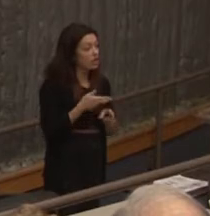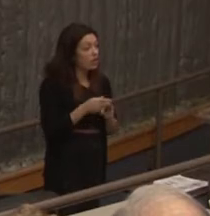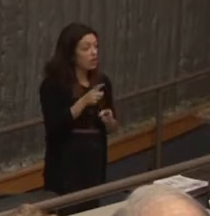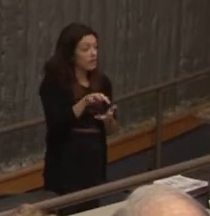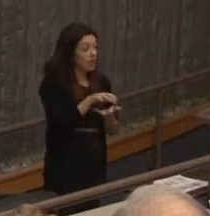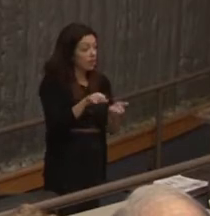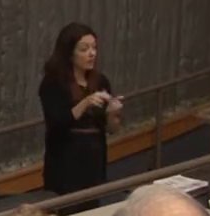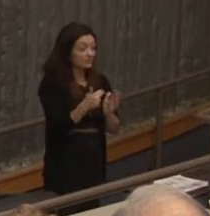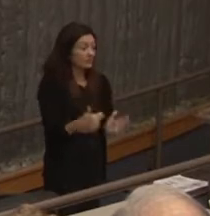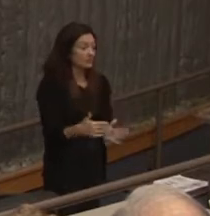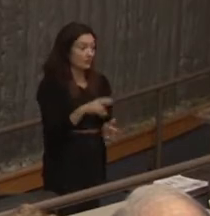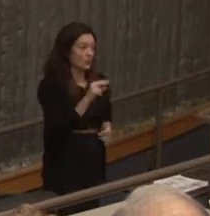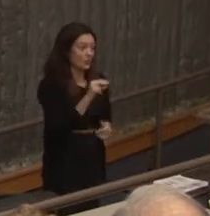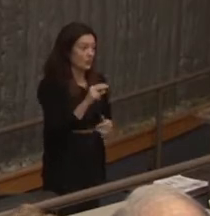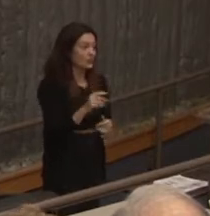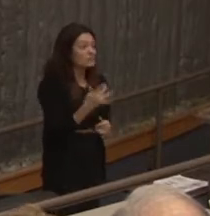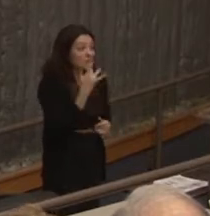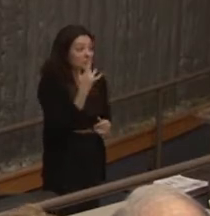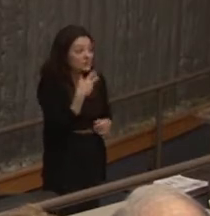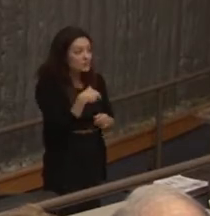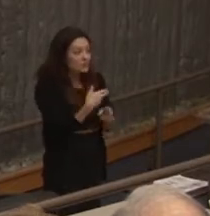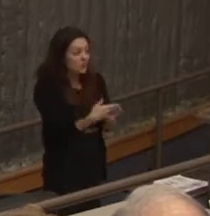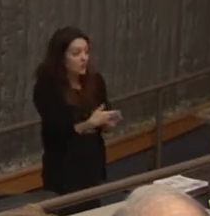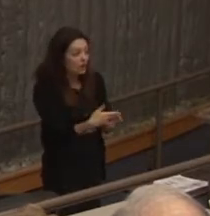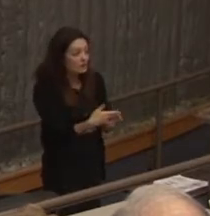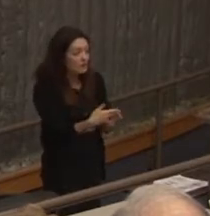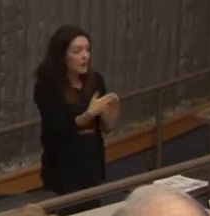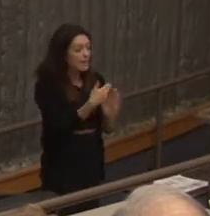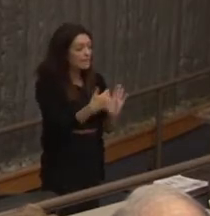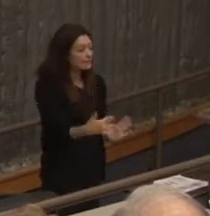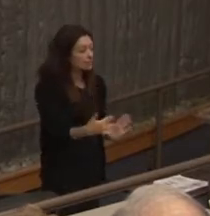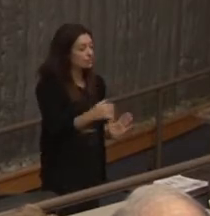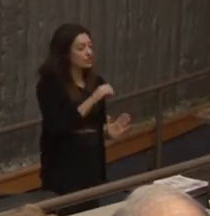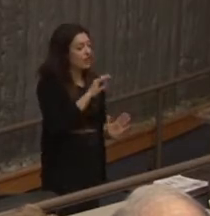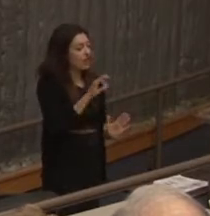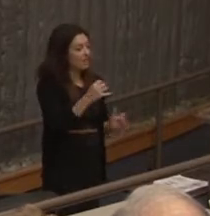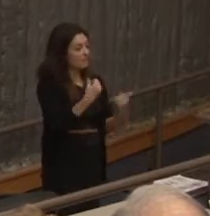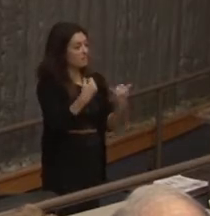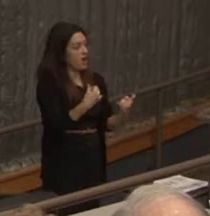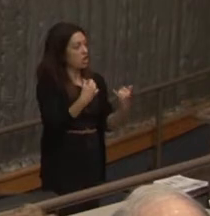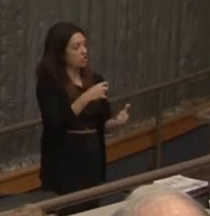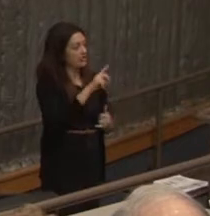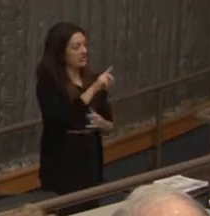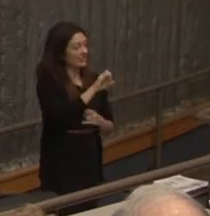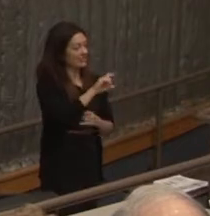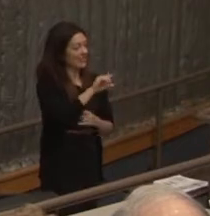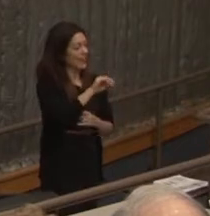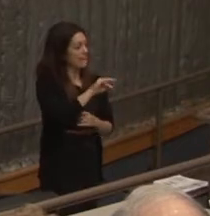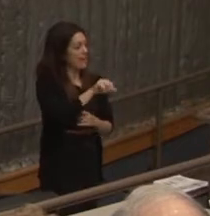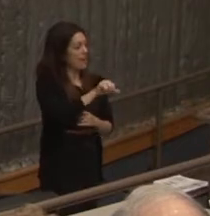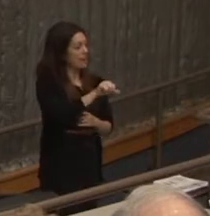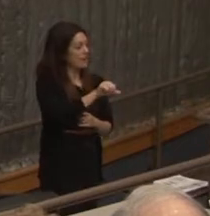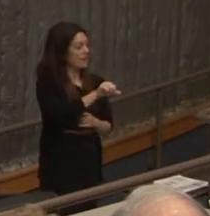painter. He prefers to be called a painter of the modern dilemma. What's the modern dilemma for